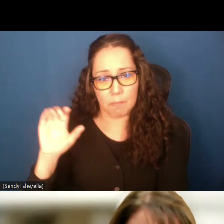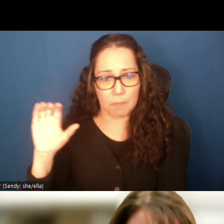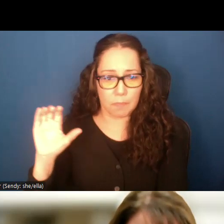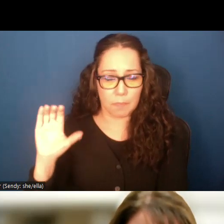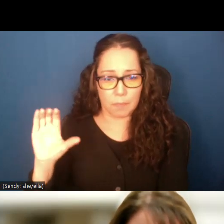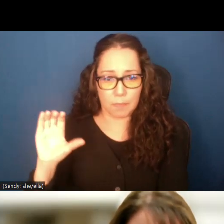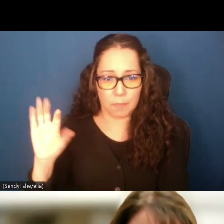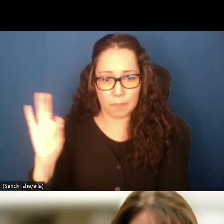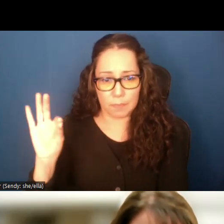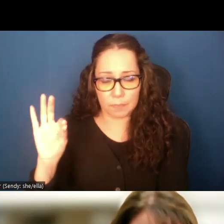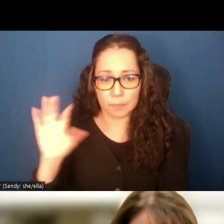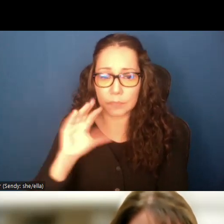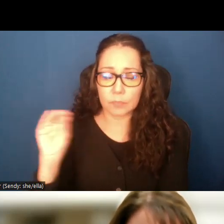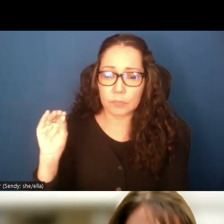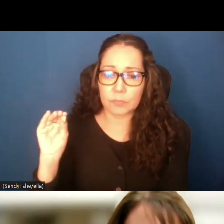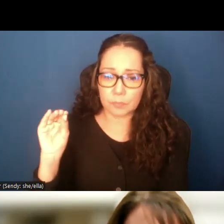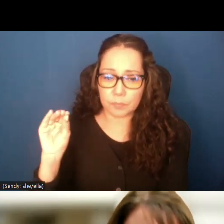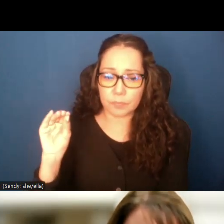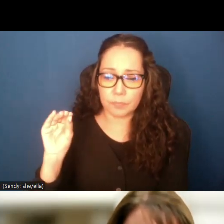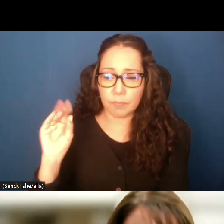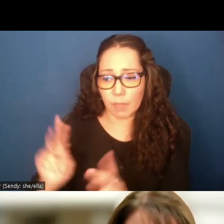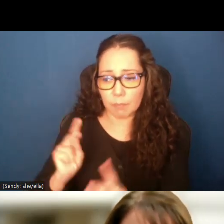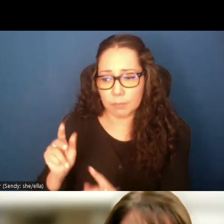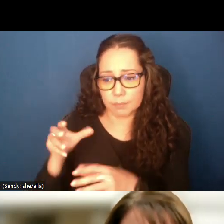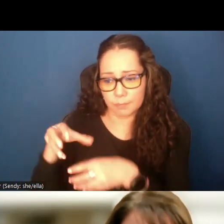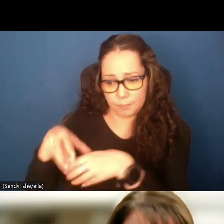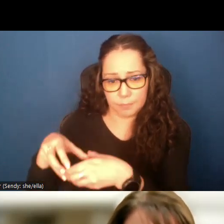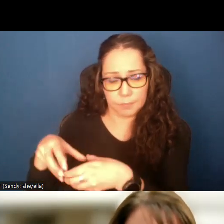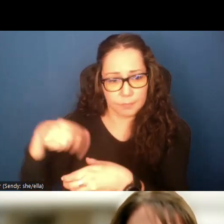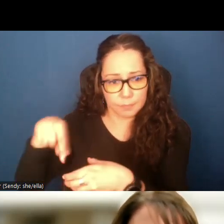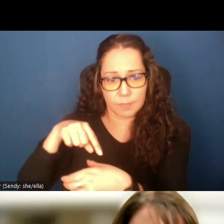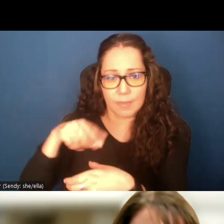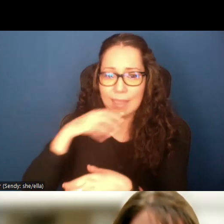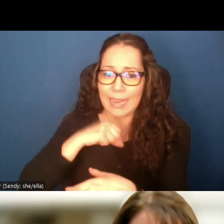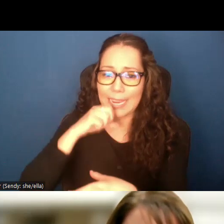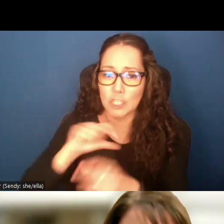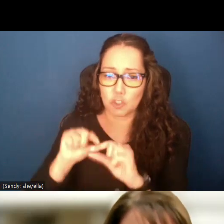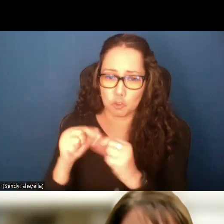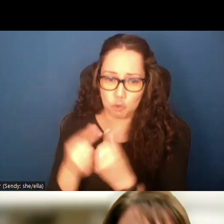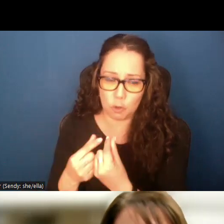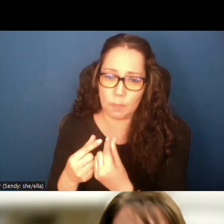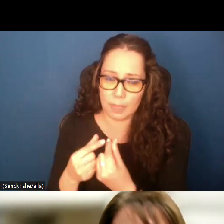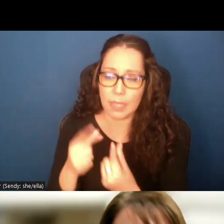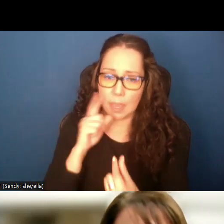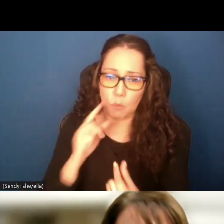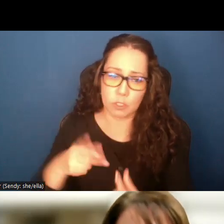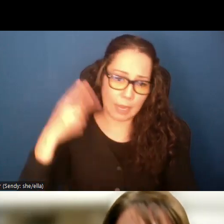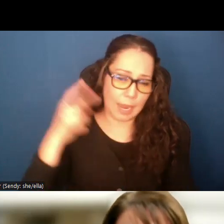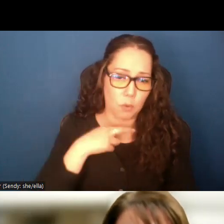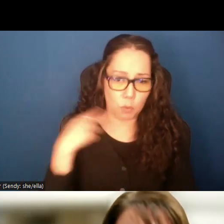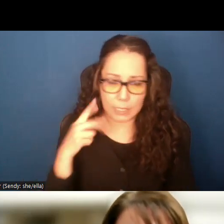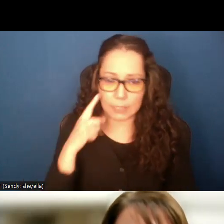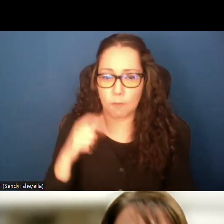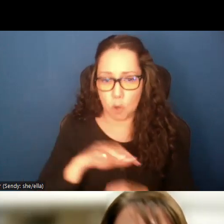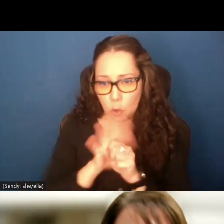long term facilities are in that age group that was at highest risk for COVID